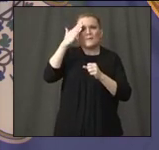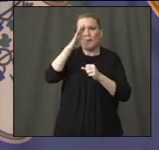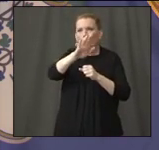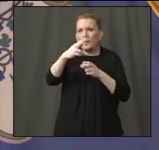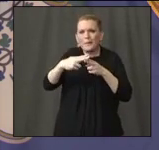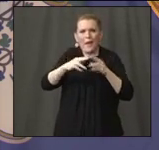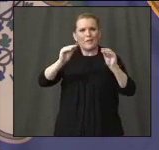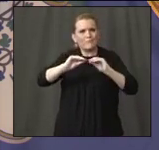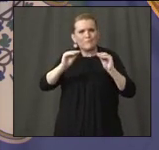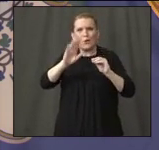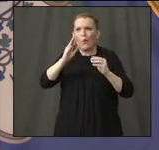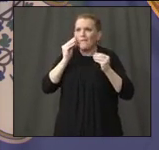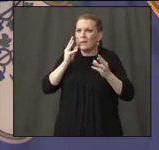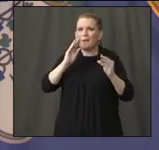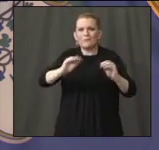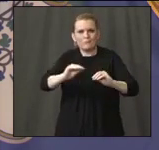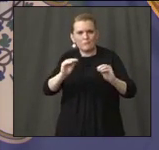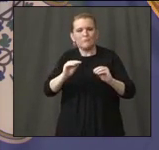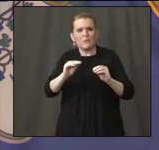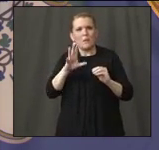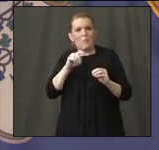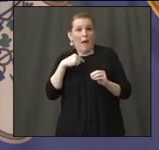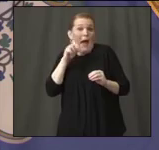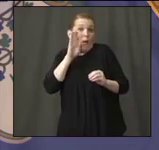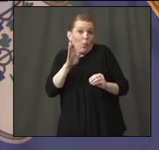increase. Okay, thank you very much.